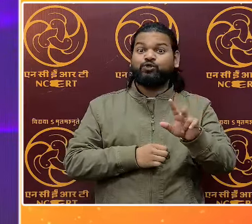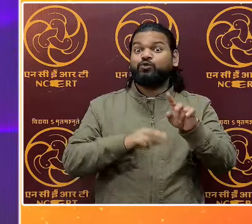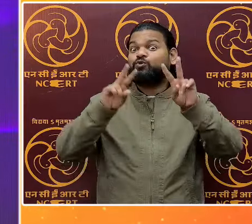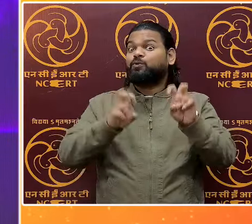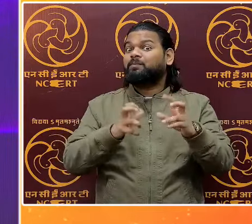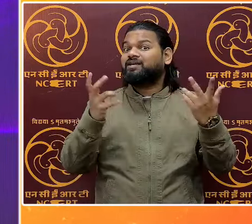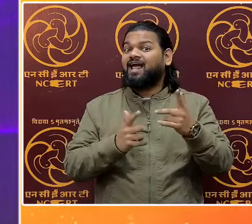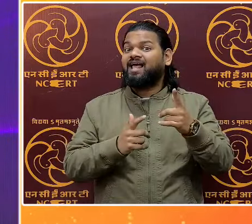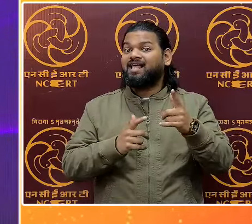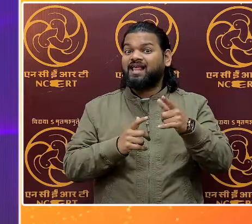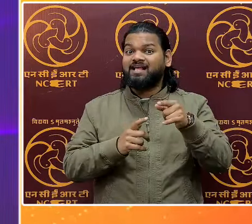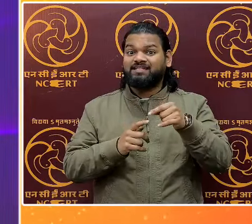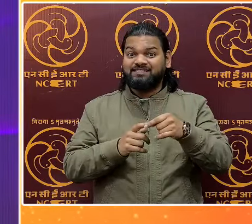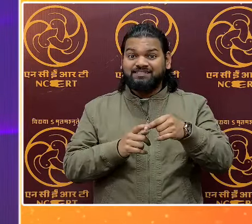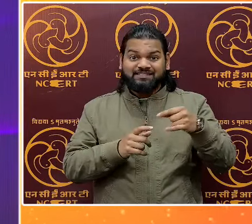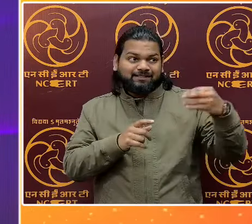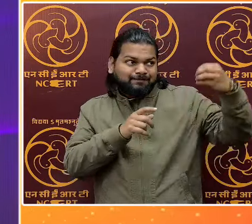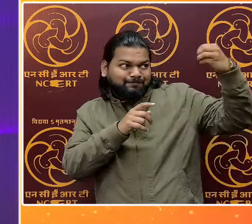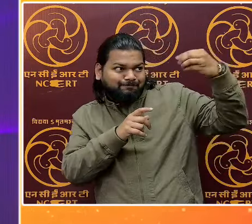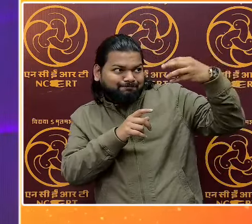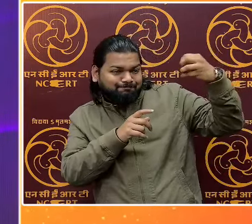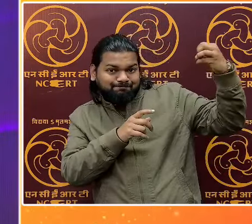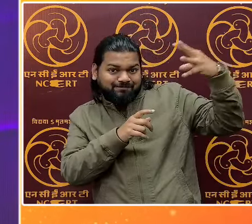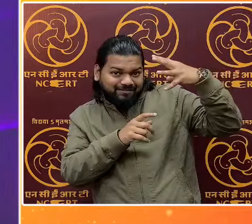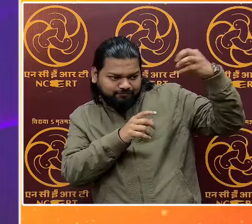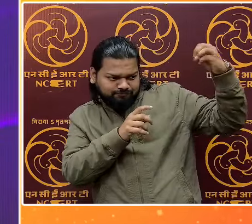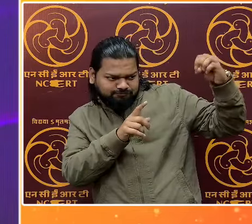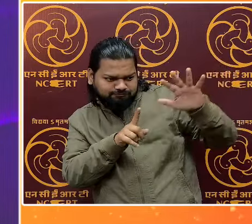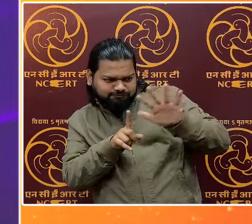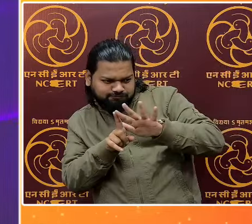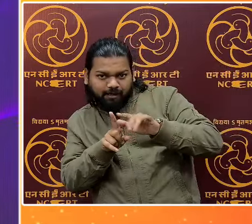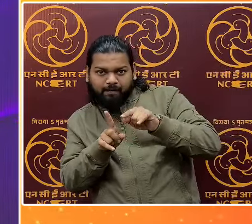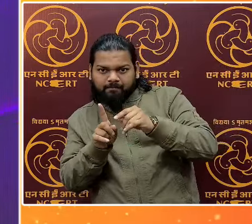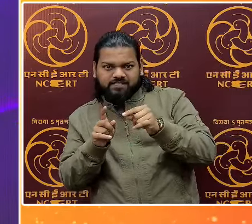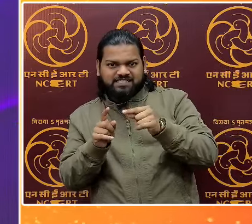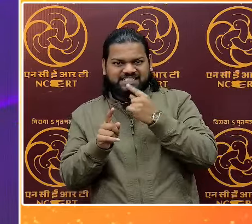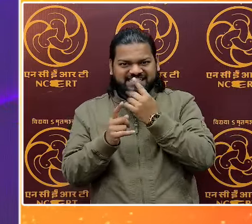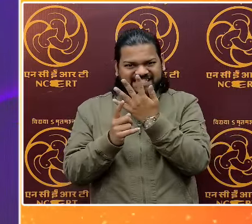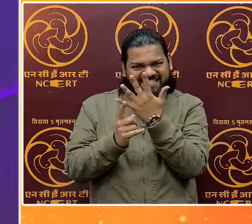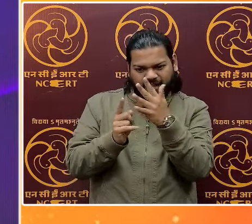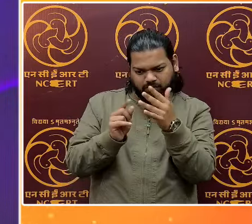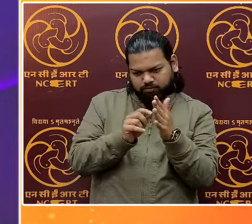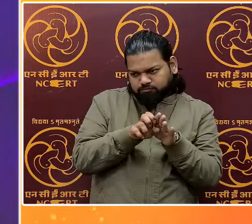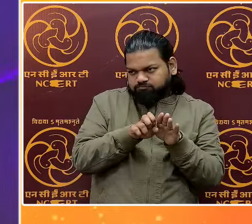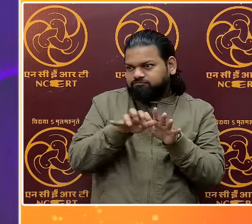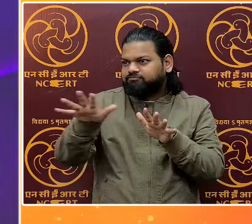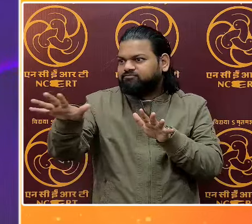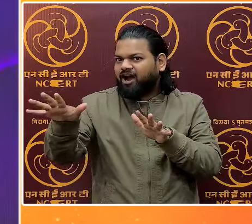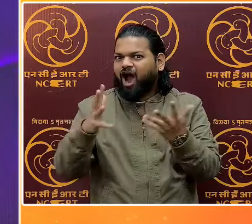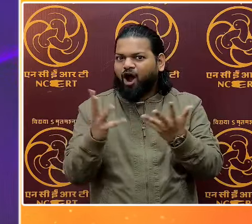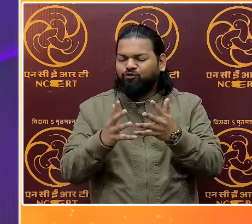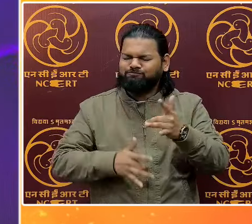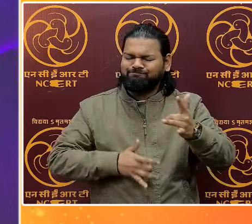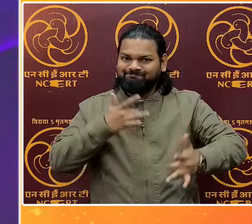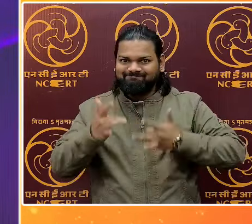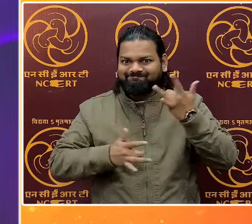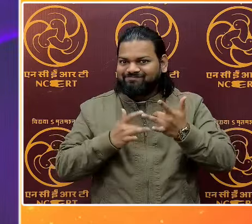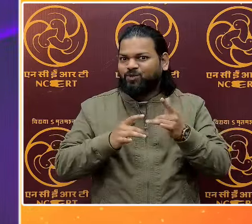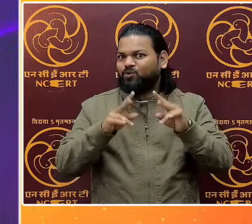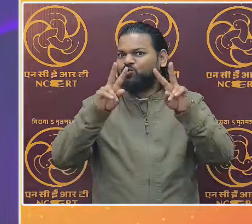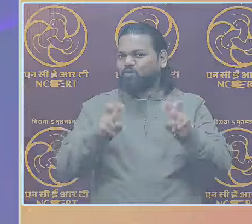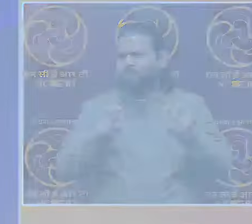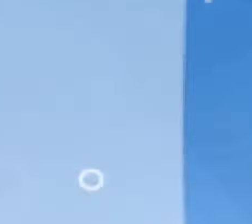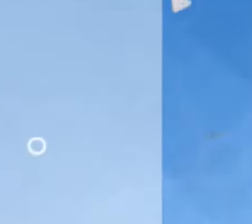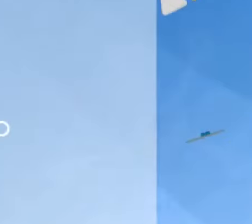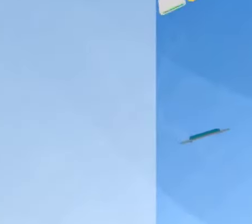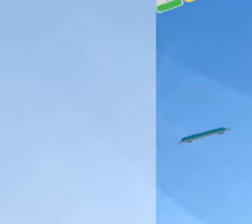light, mirror and lenses part 2. So, this is going to be very interesting in today's session. We are going to learn.